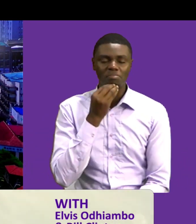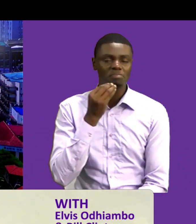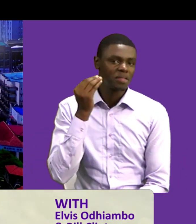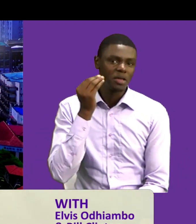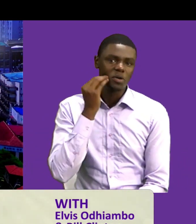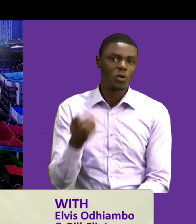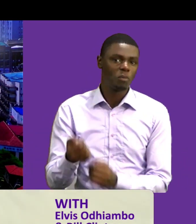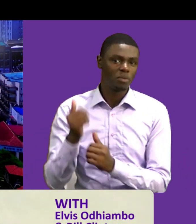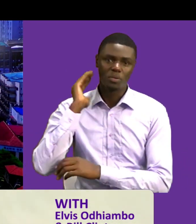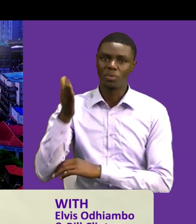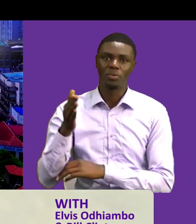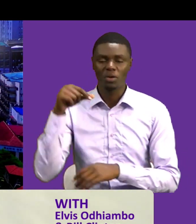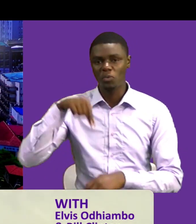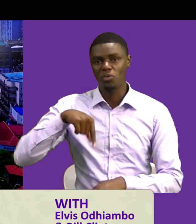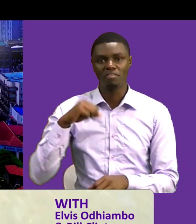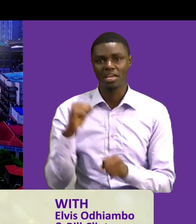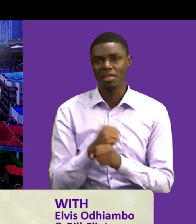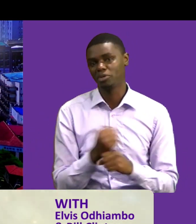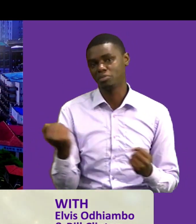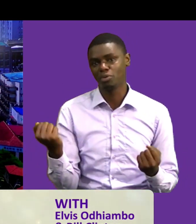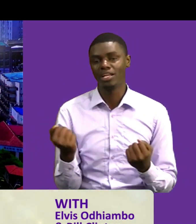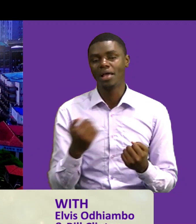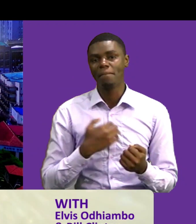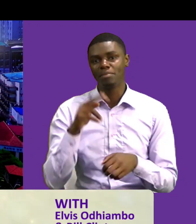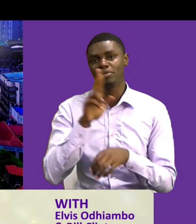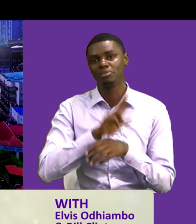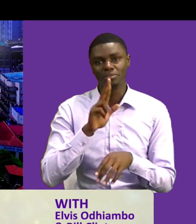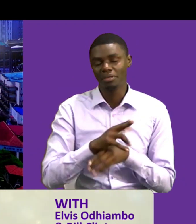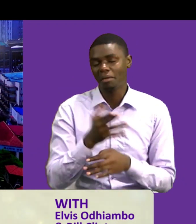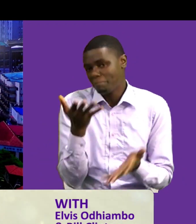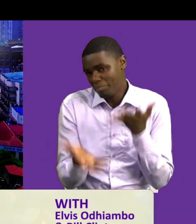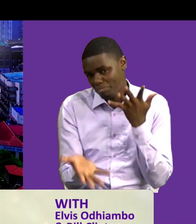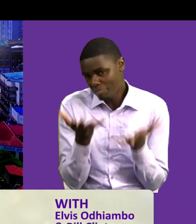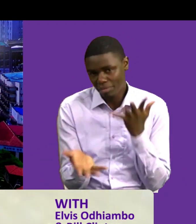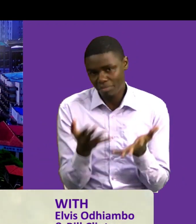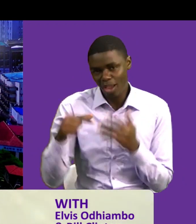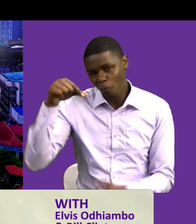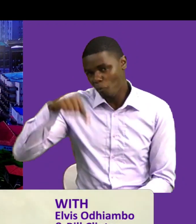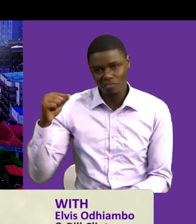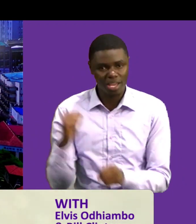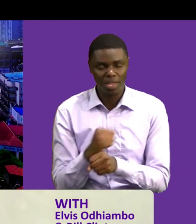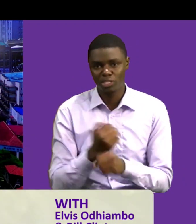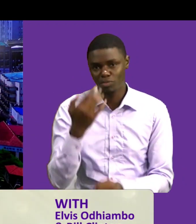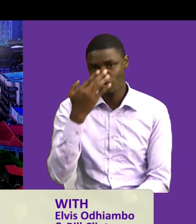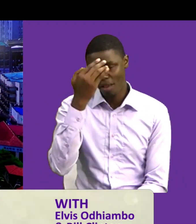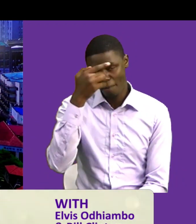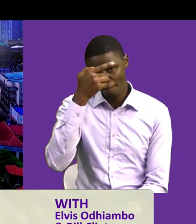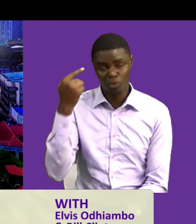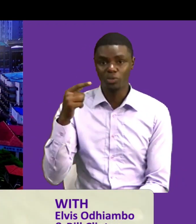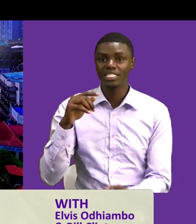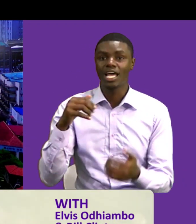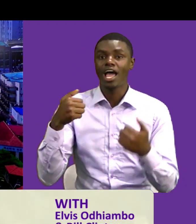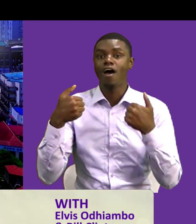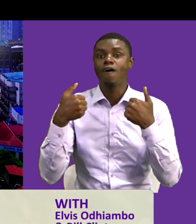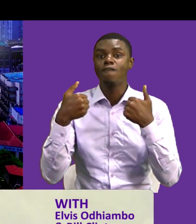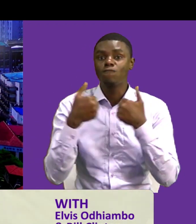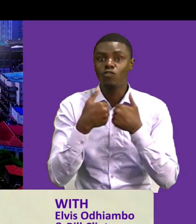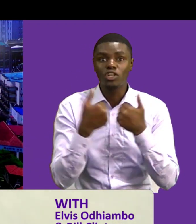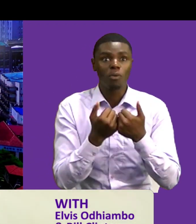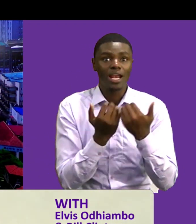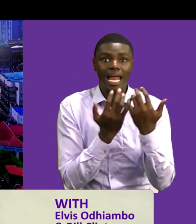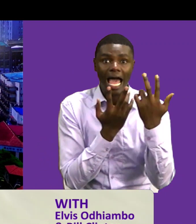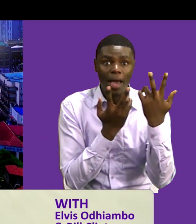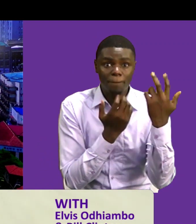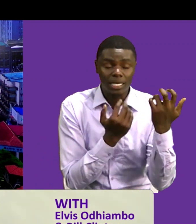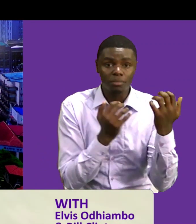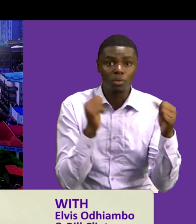they may not qualify. They may let me use the word they may not qualify because football is